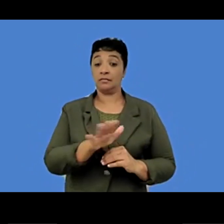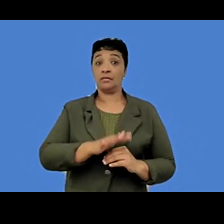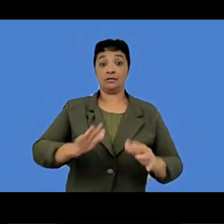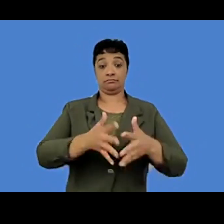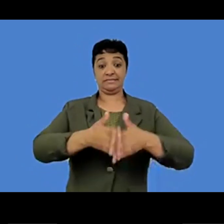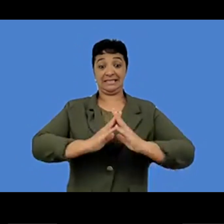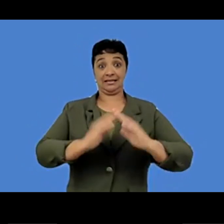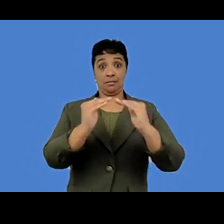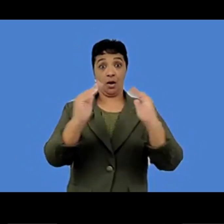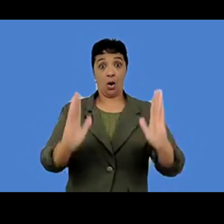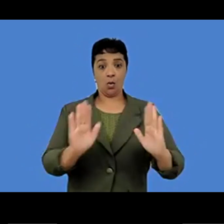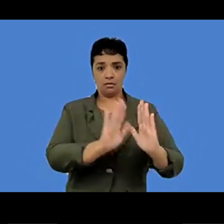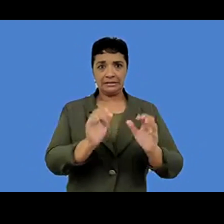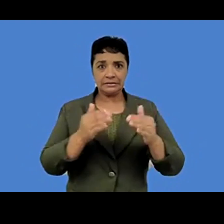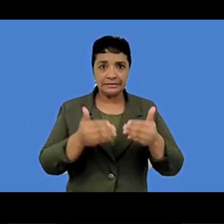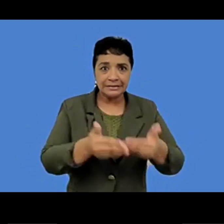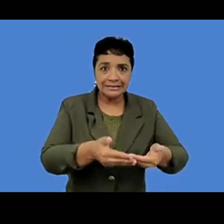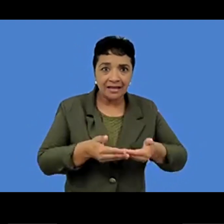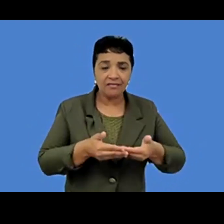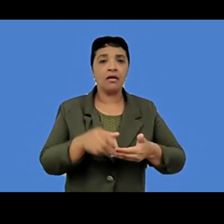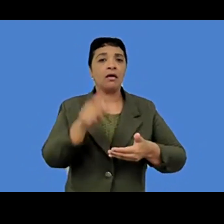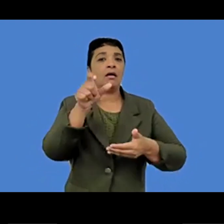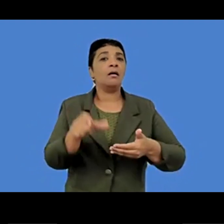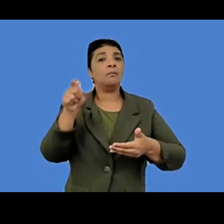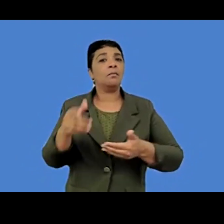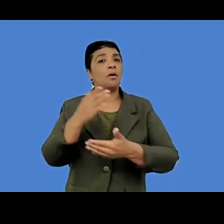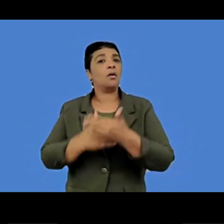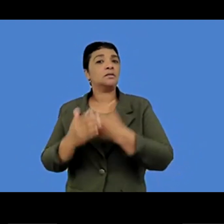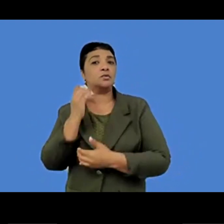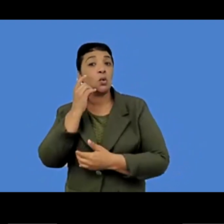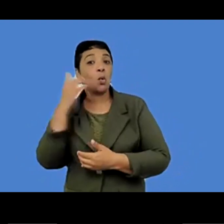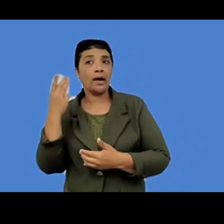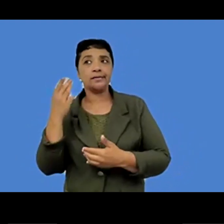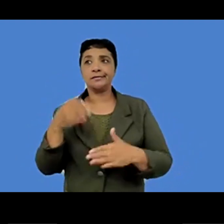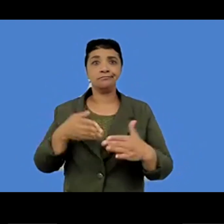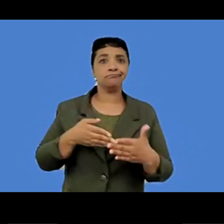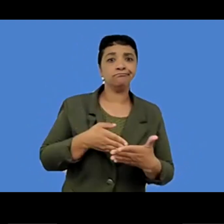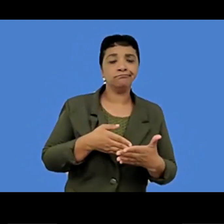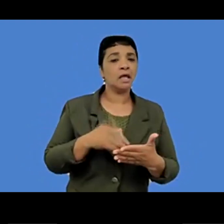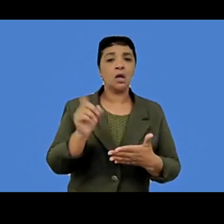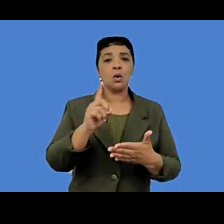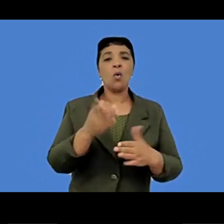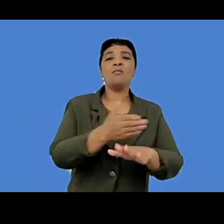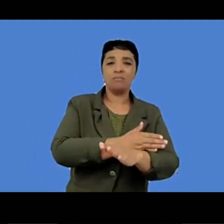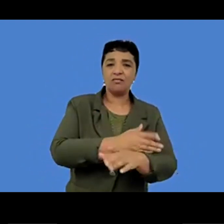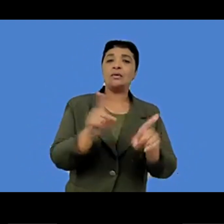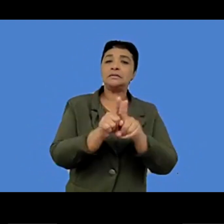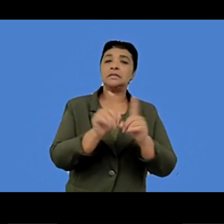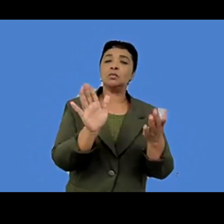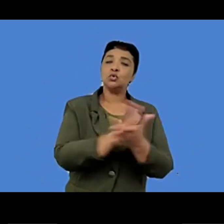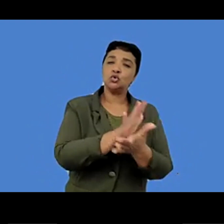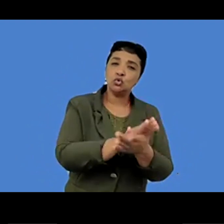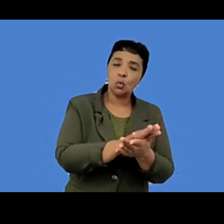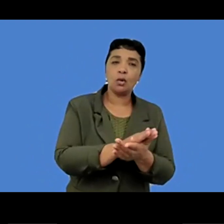with albinism started going to those shelters, these shelters were schools, they were centers for people